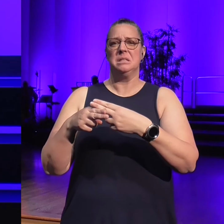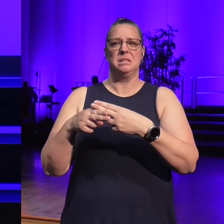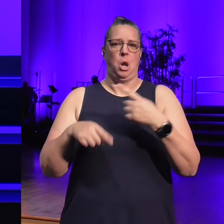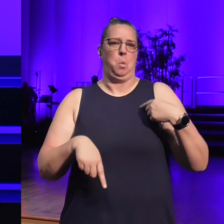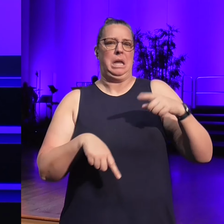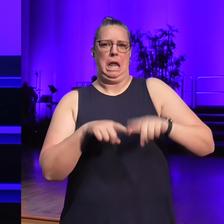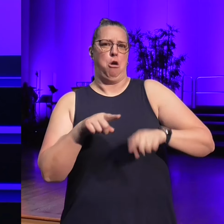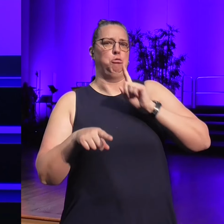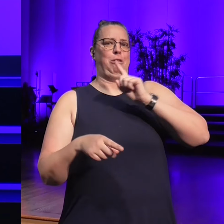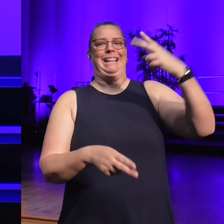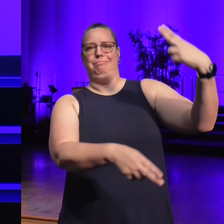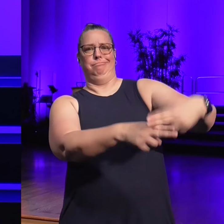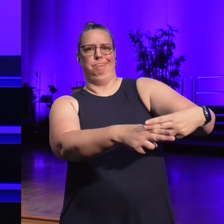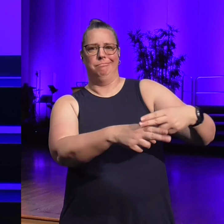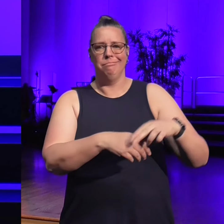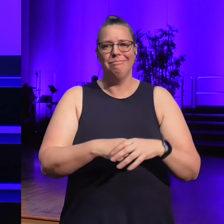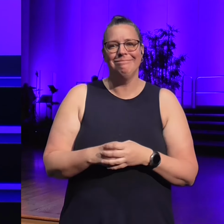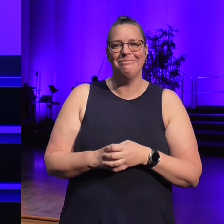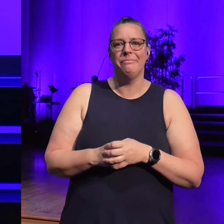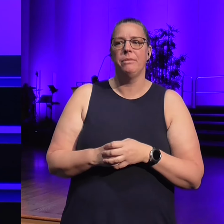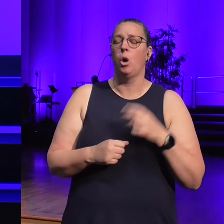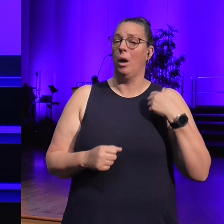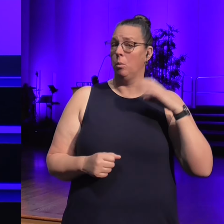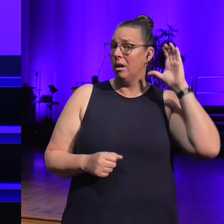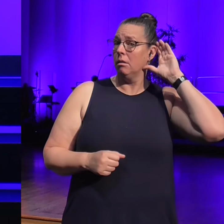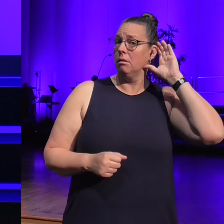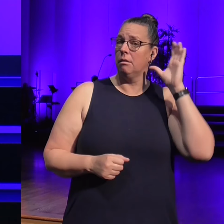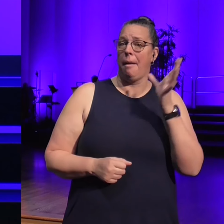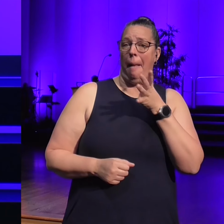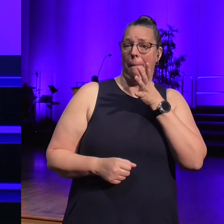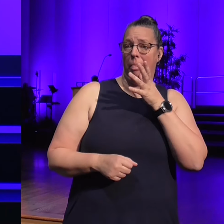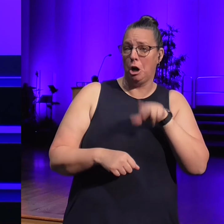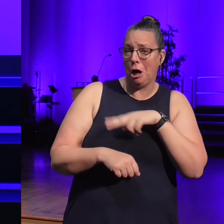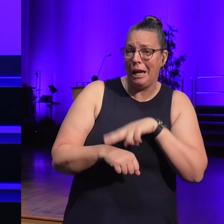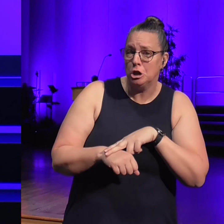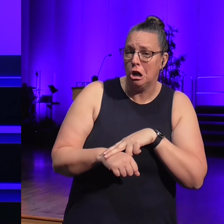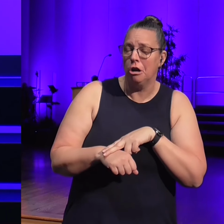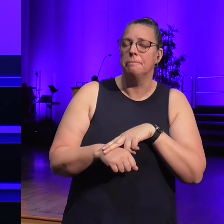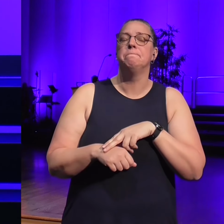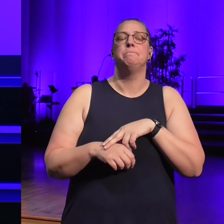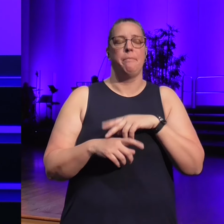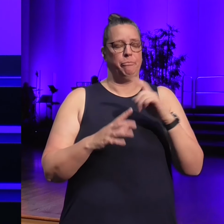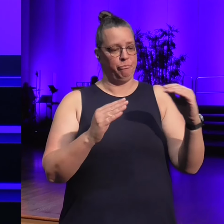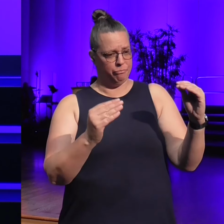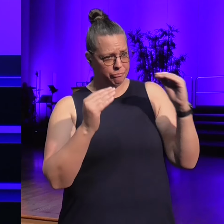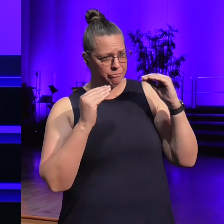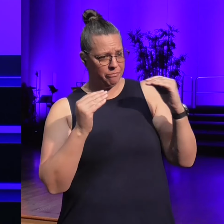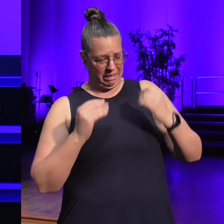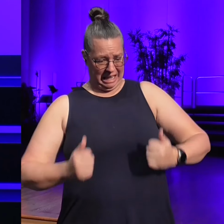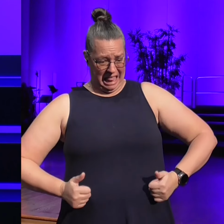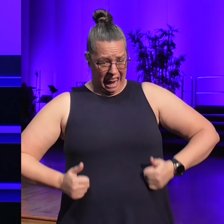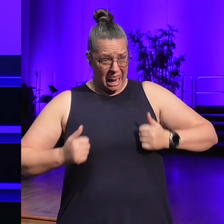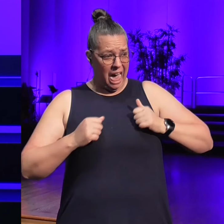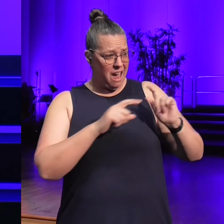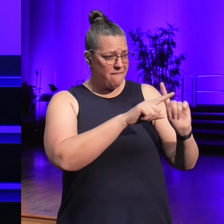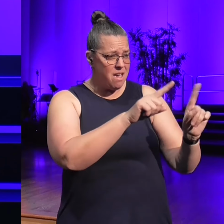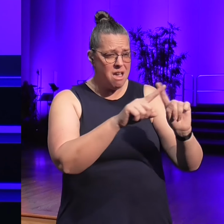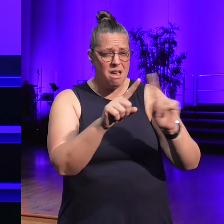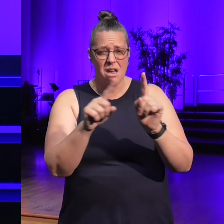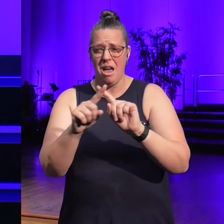named. And when we listen to Mother Nature, she teaches us life in all of its forms,